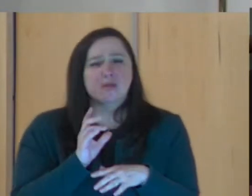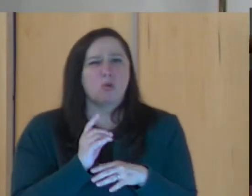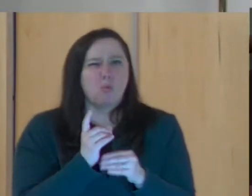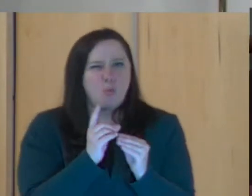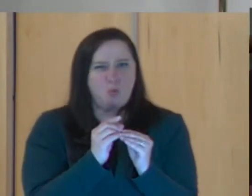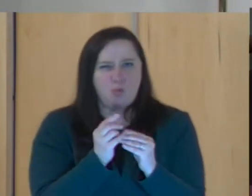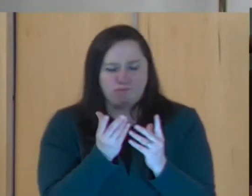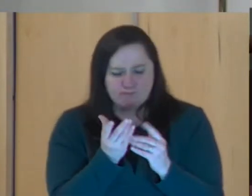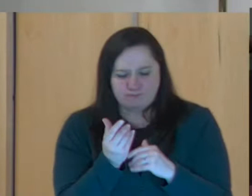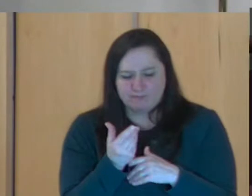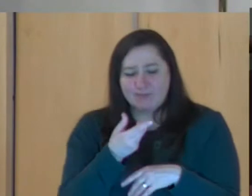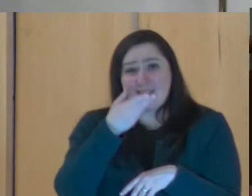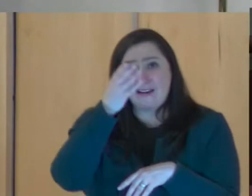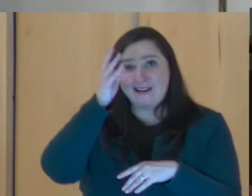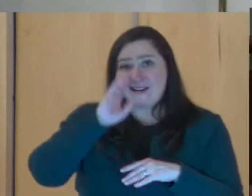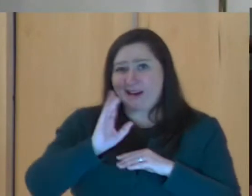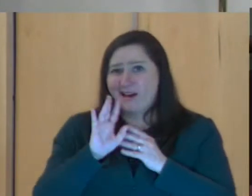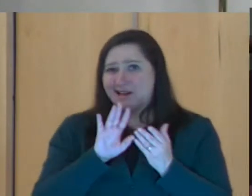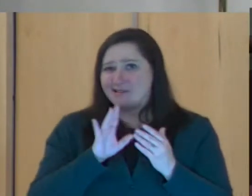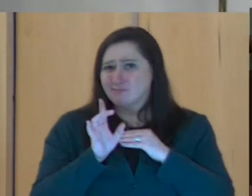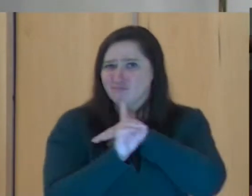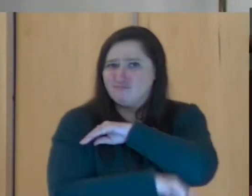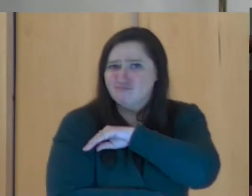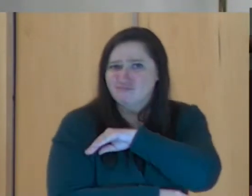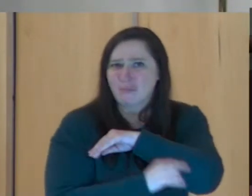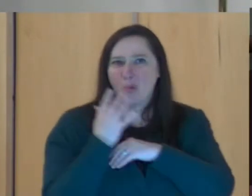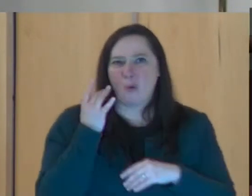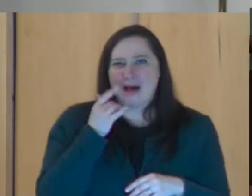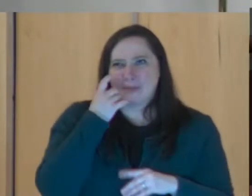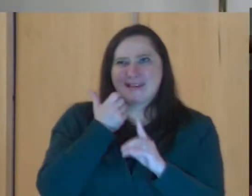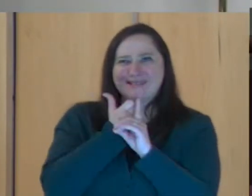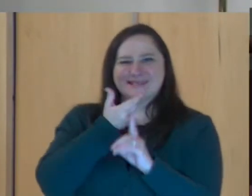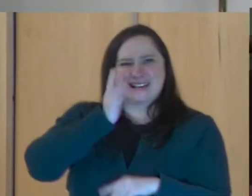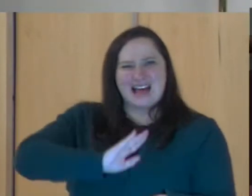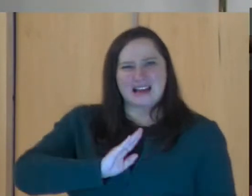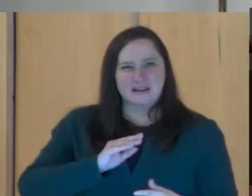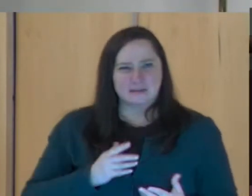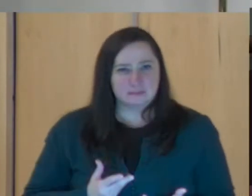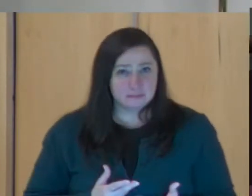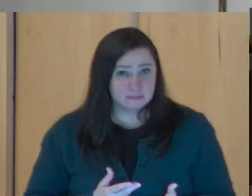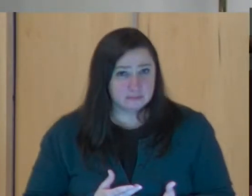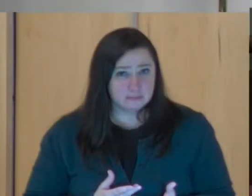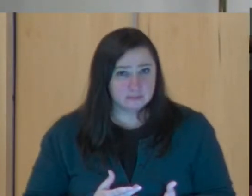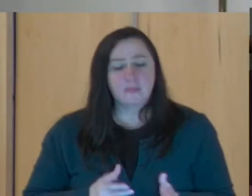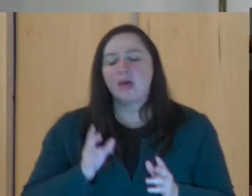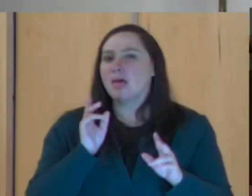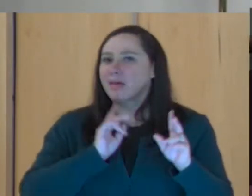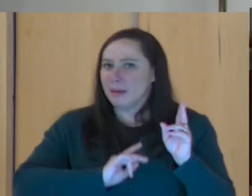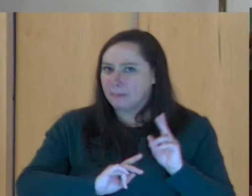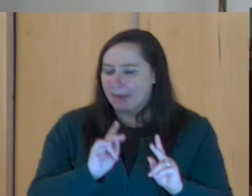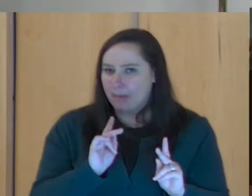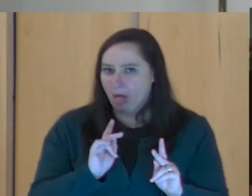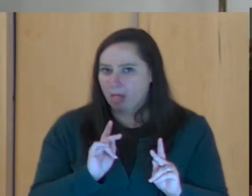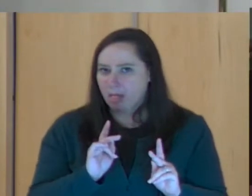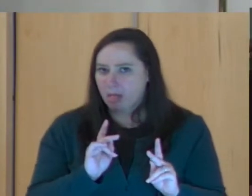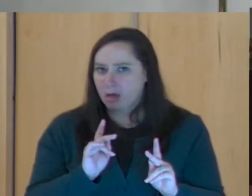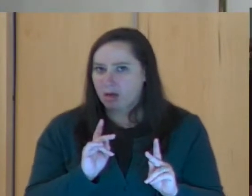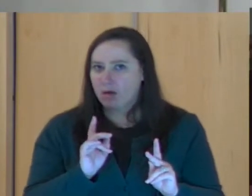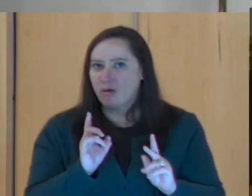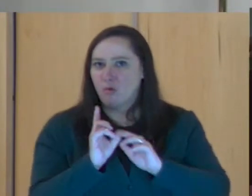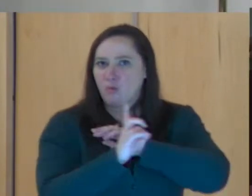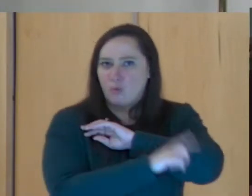God got condemned for being God. The people who condemned